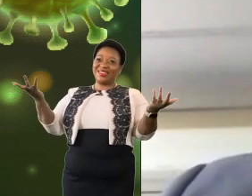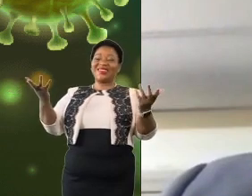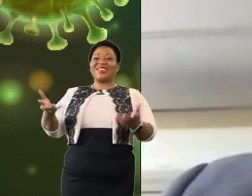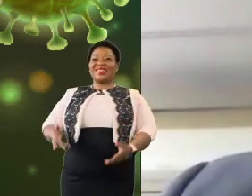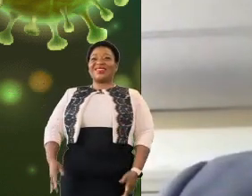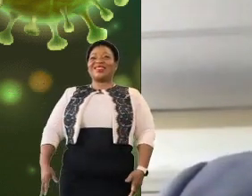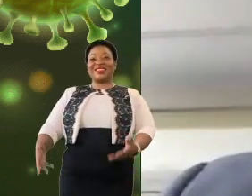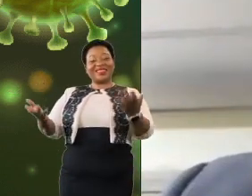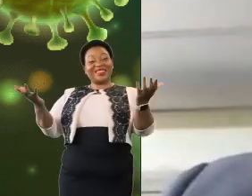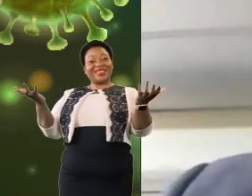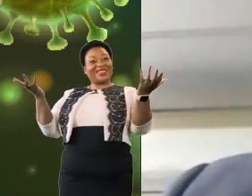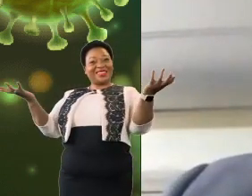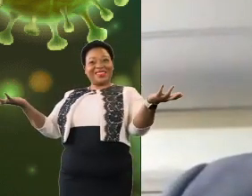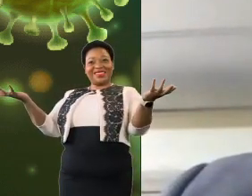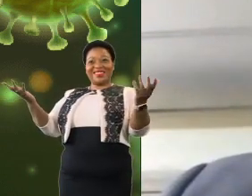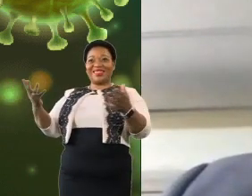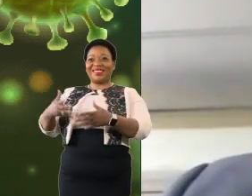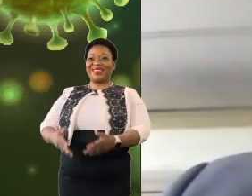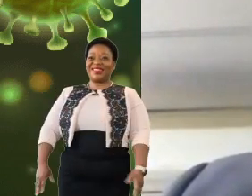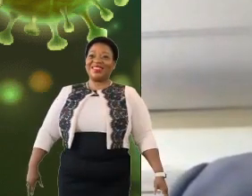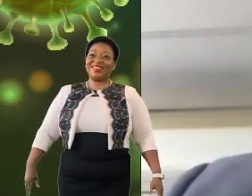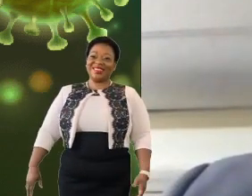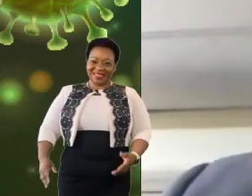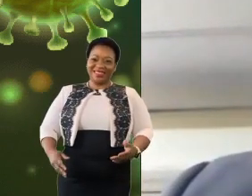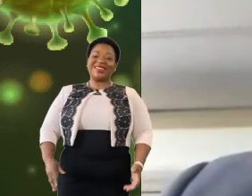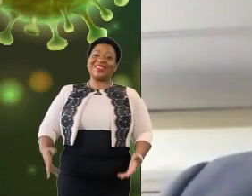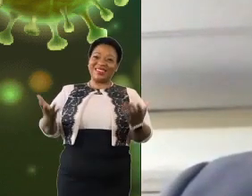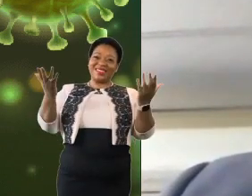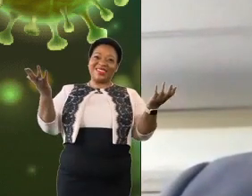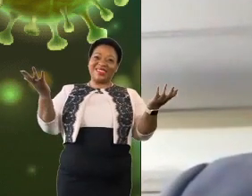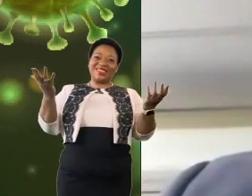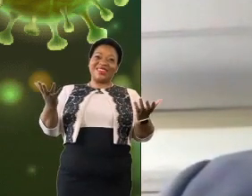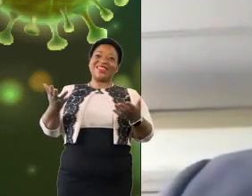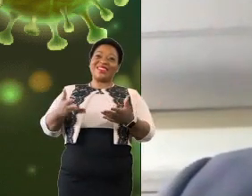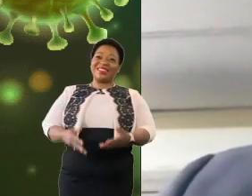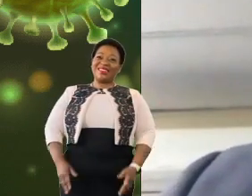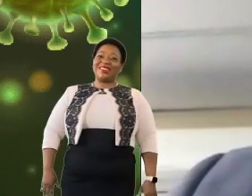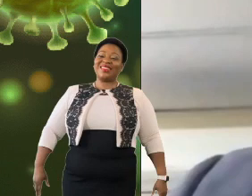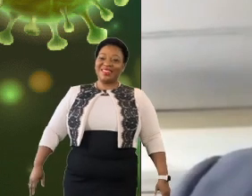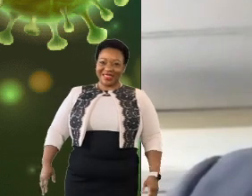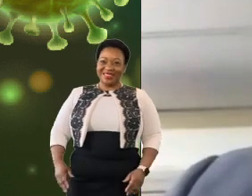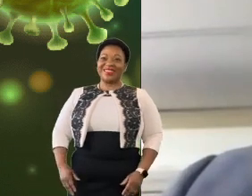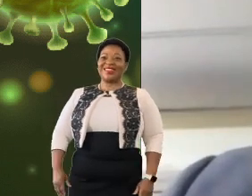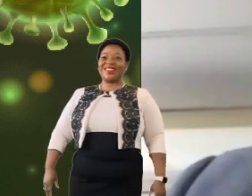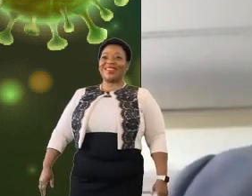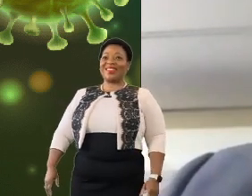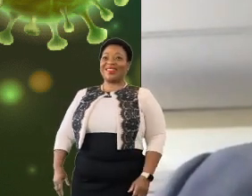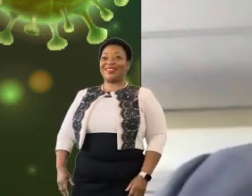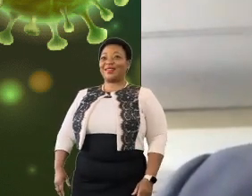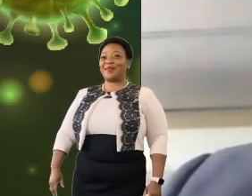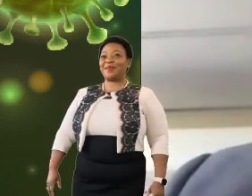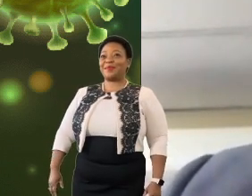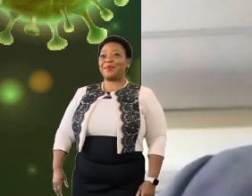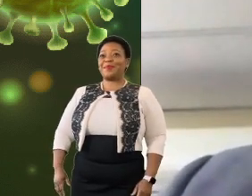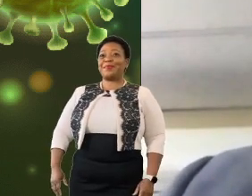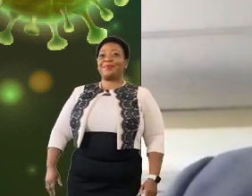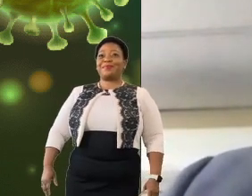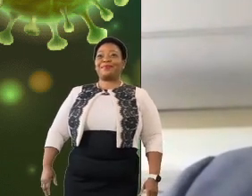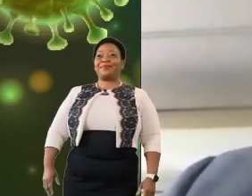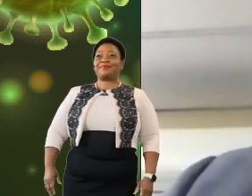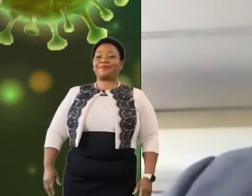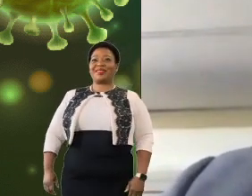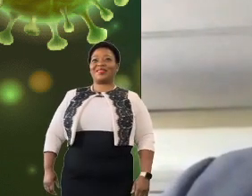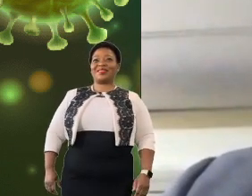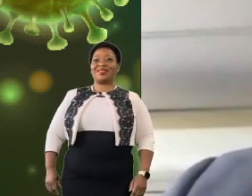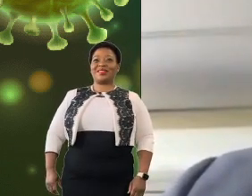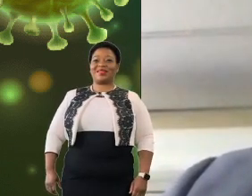have within the scope of our interventions. Everything that you do as the UIF stems from Section